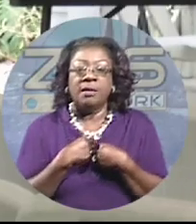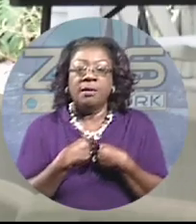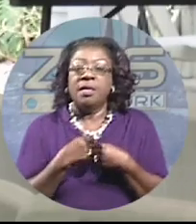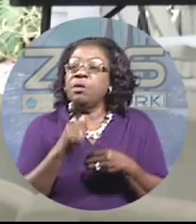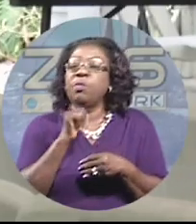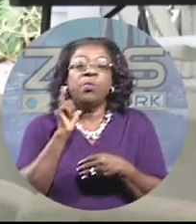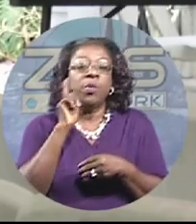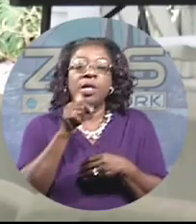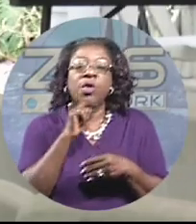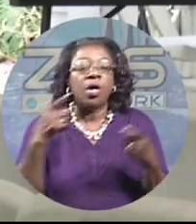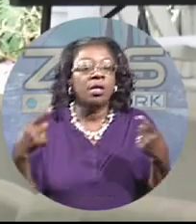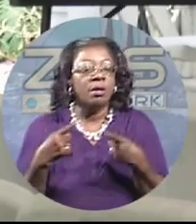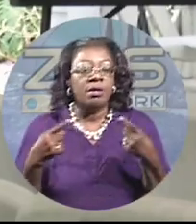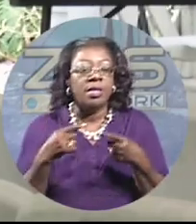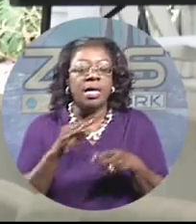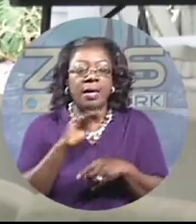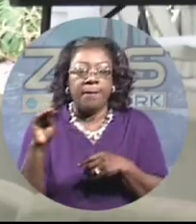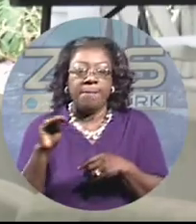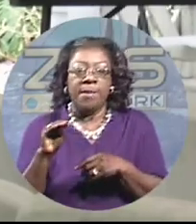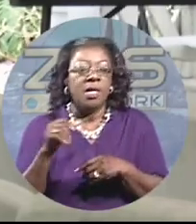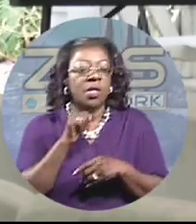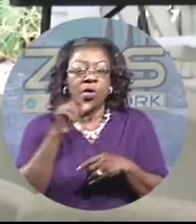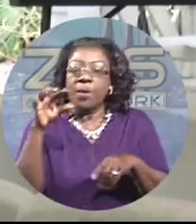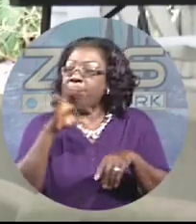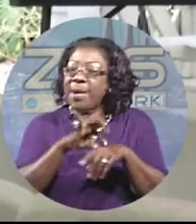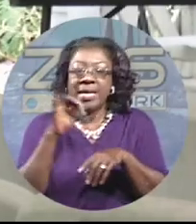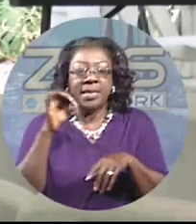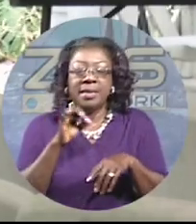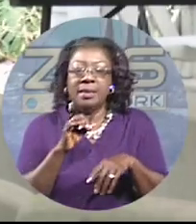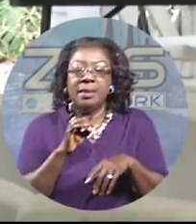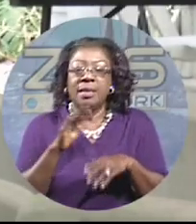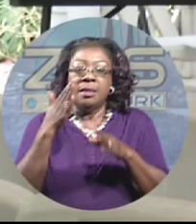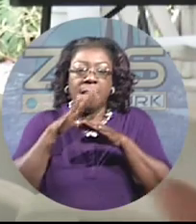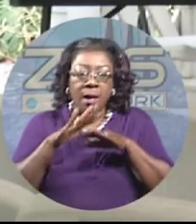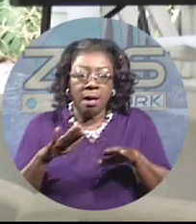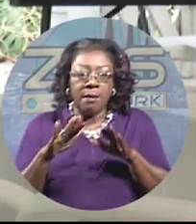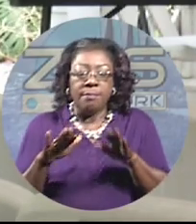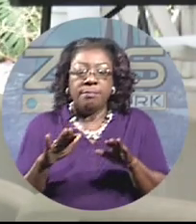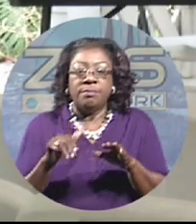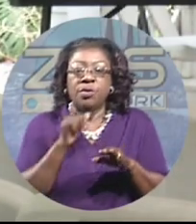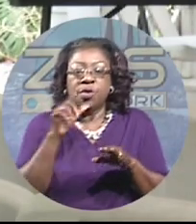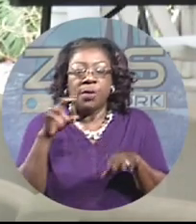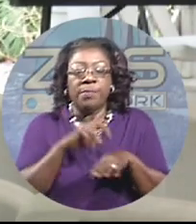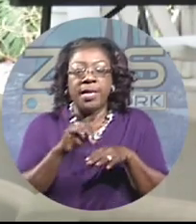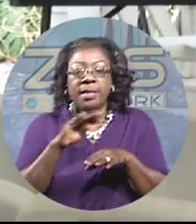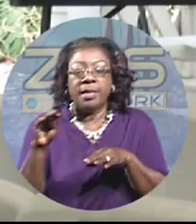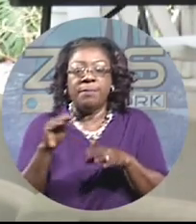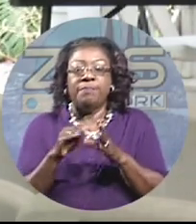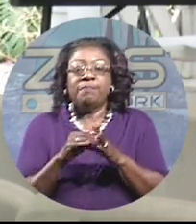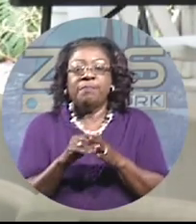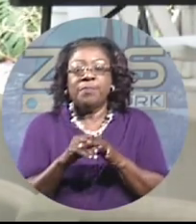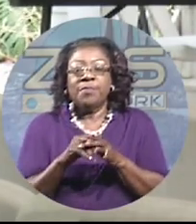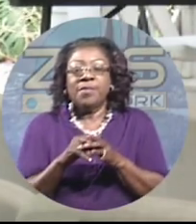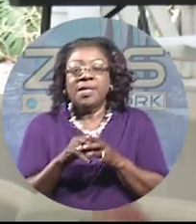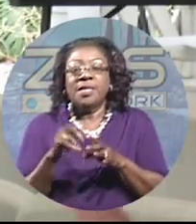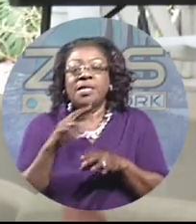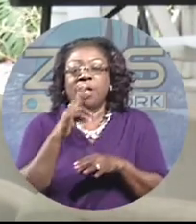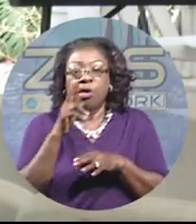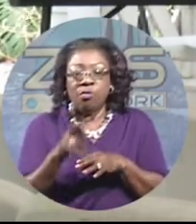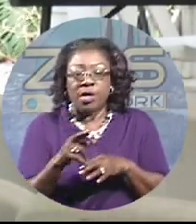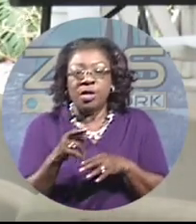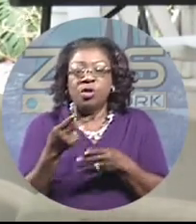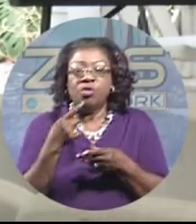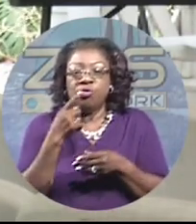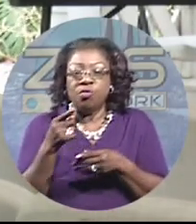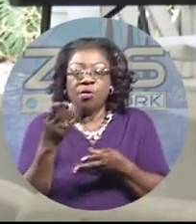my shoulders. She's not biting me whatsoever. She's actually quite calm. And that's the thing about Bahamian boas. They're really chill snakes. They're really true